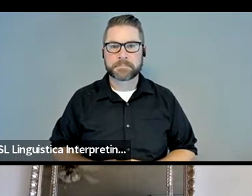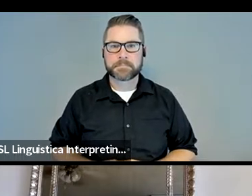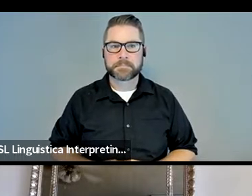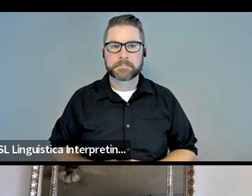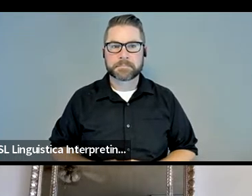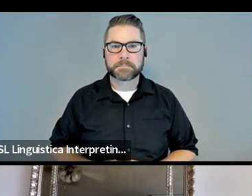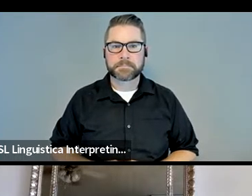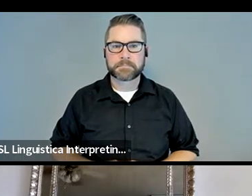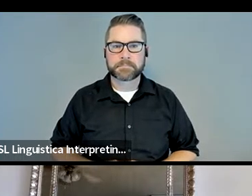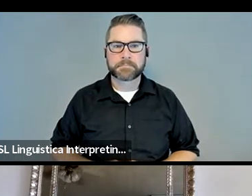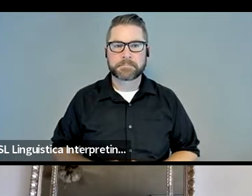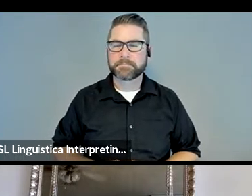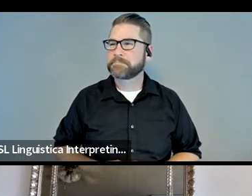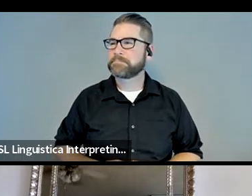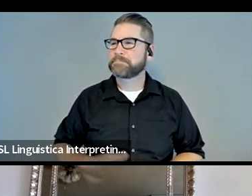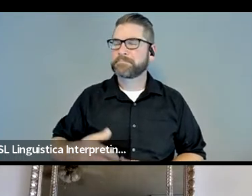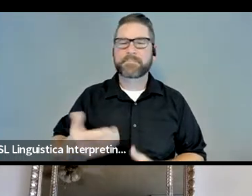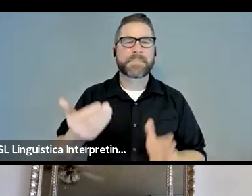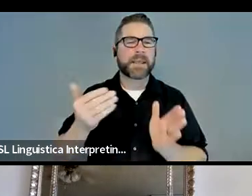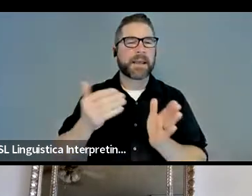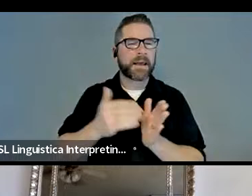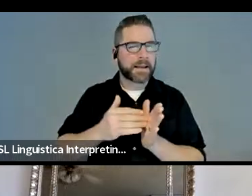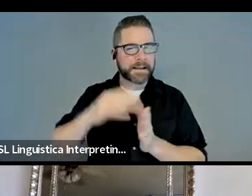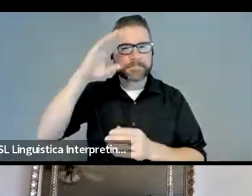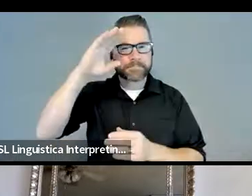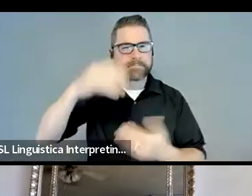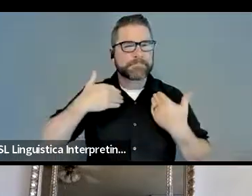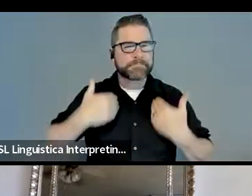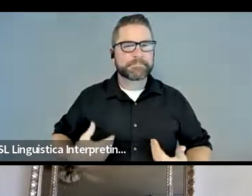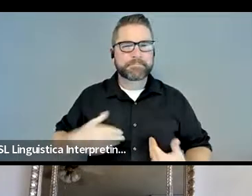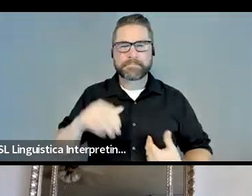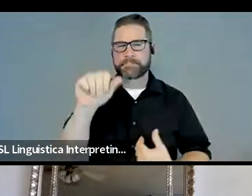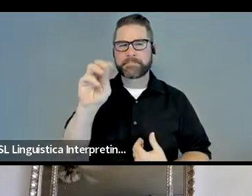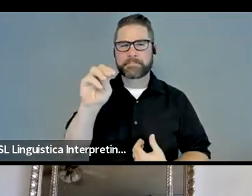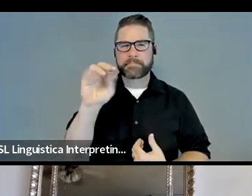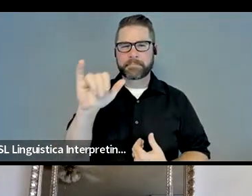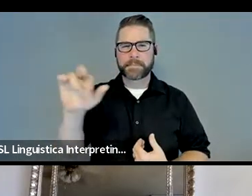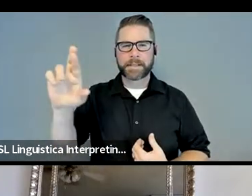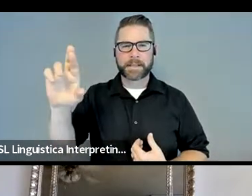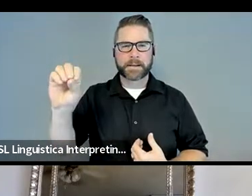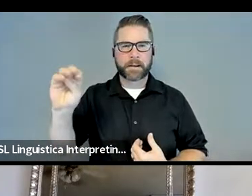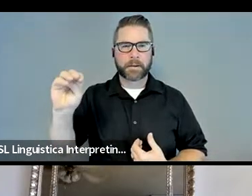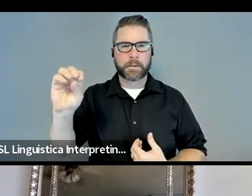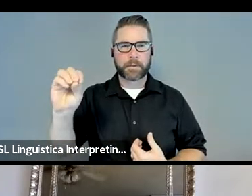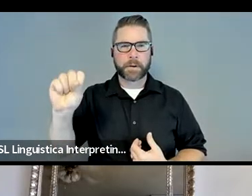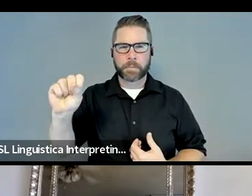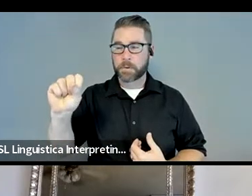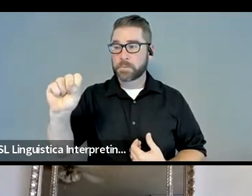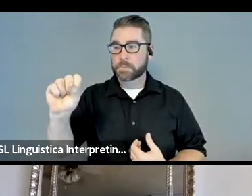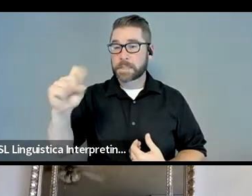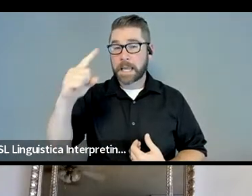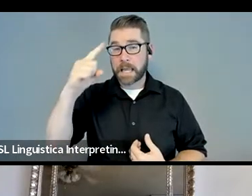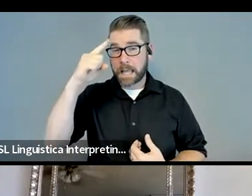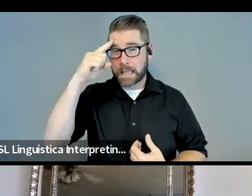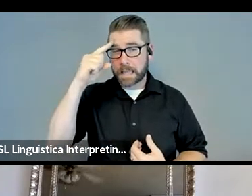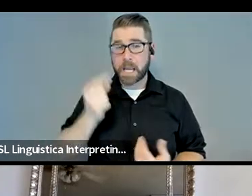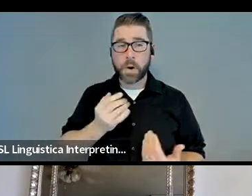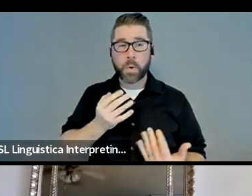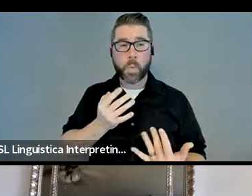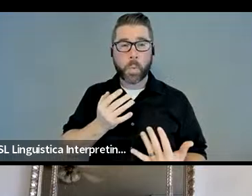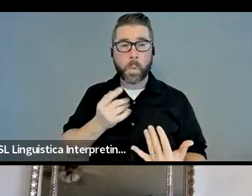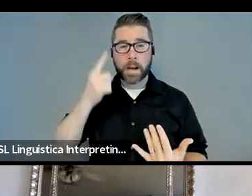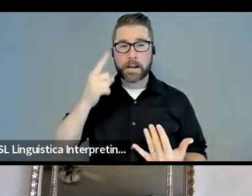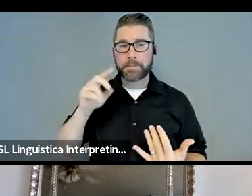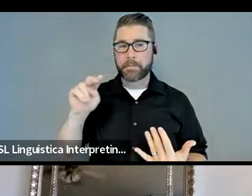Hi, this is Amy Ramos. I'm looking to see, I think we only need Nate back.